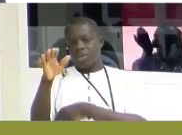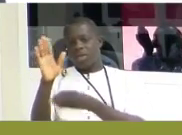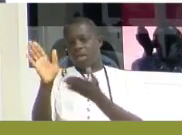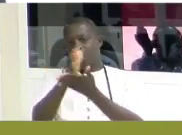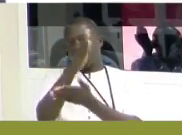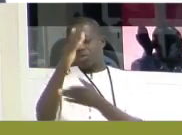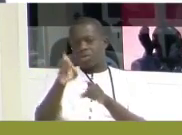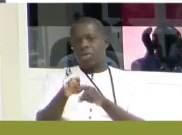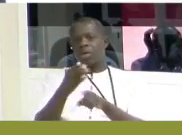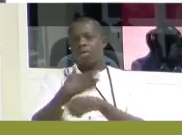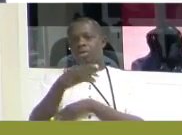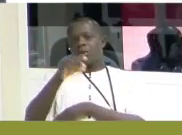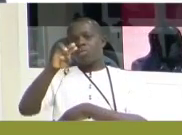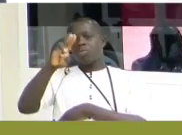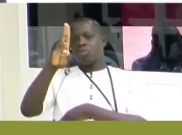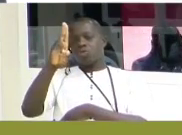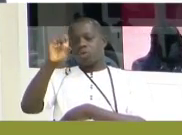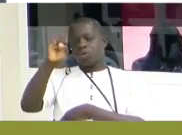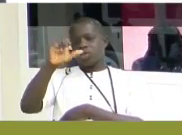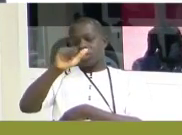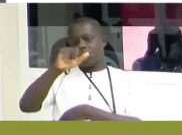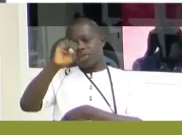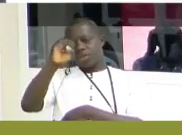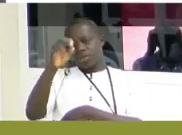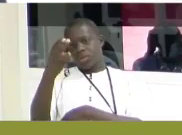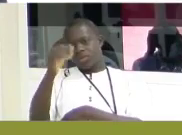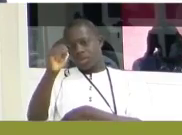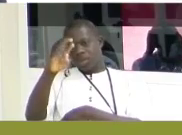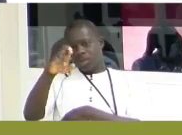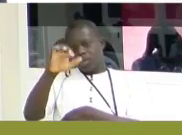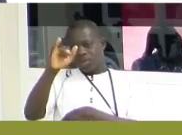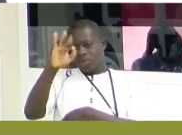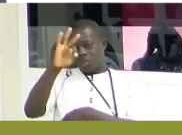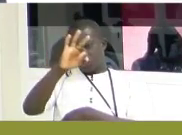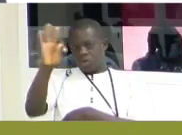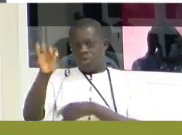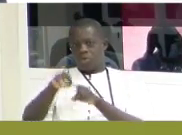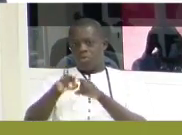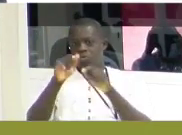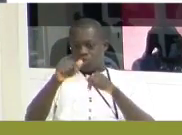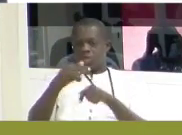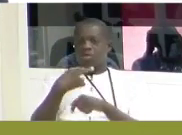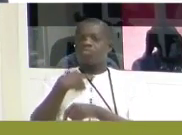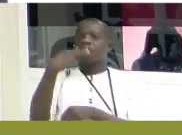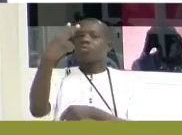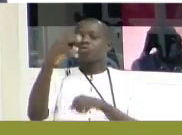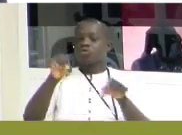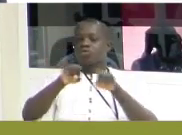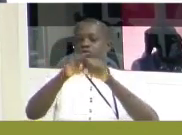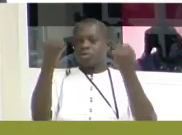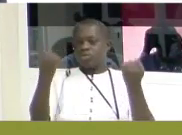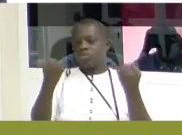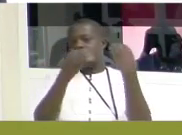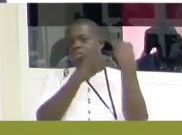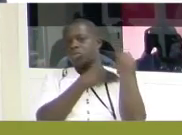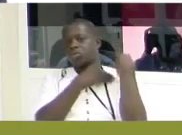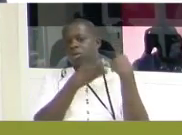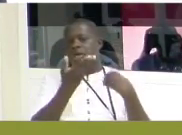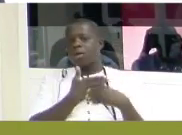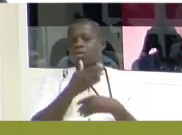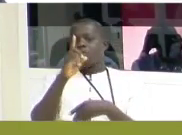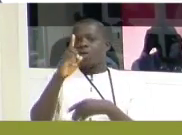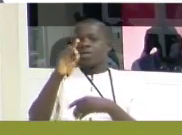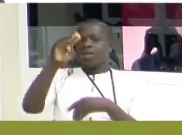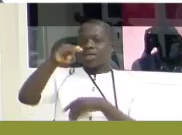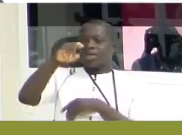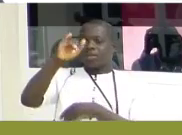with the Point newspaper. Today, I think he's running the Voice newspaper, Musa Serif. You also have a Nigerian journalist, Sam